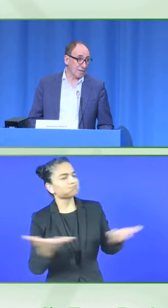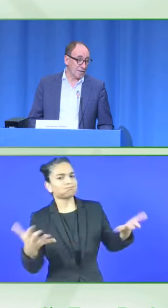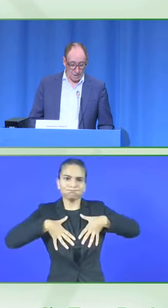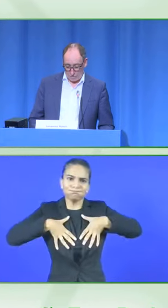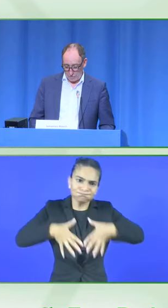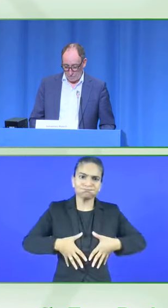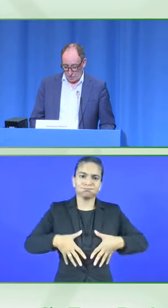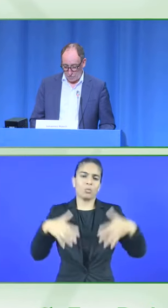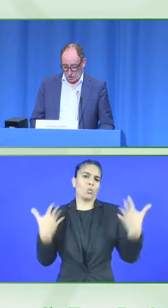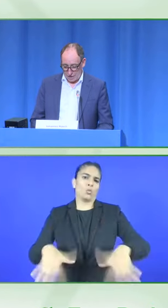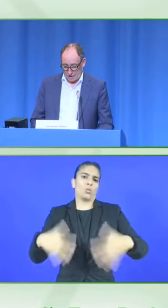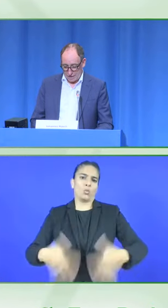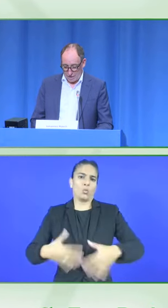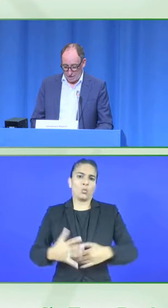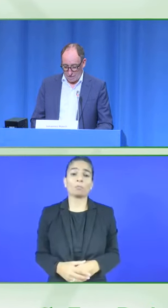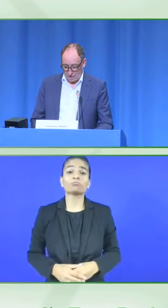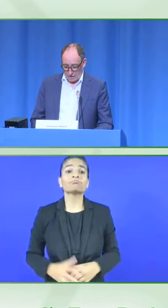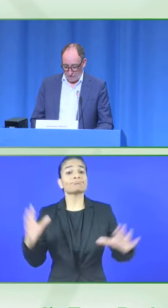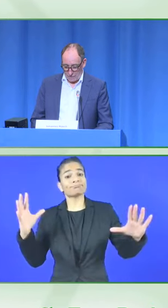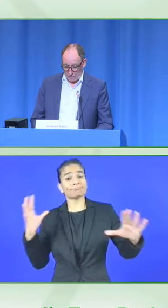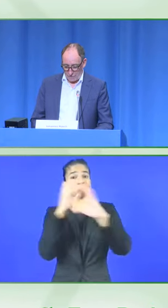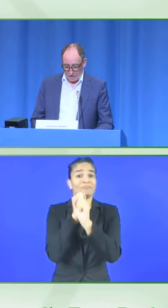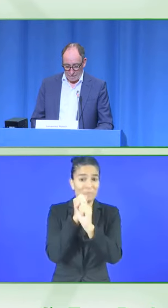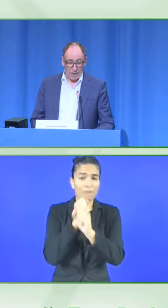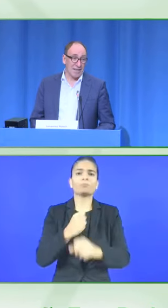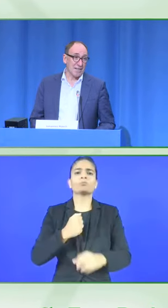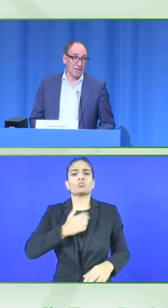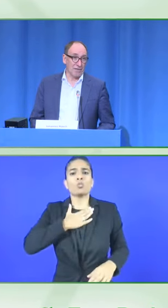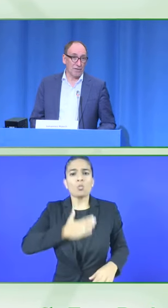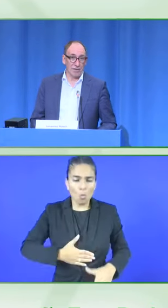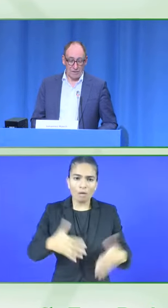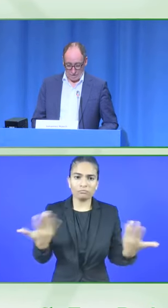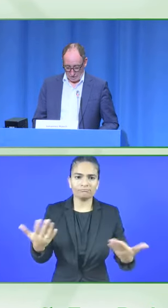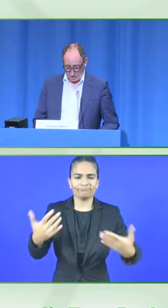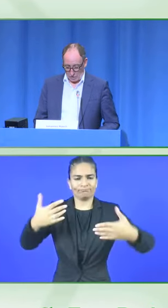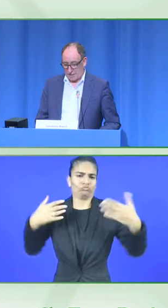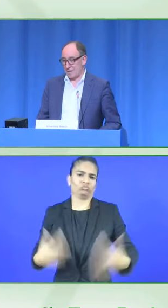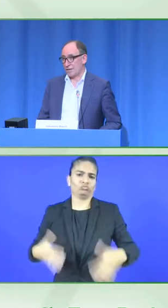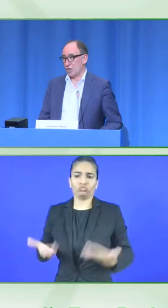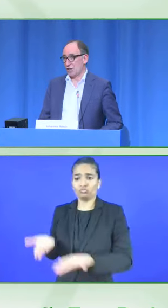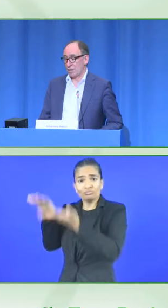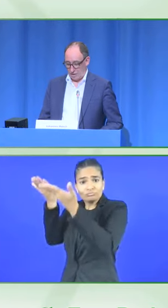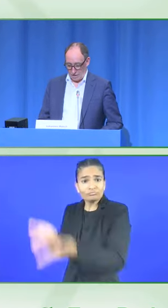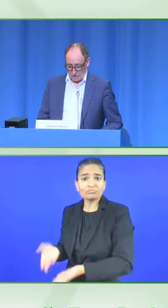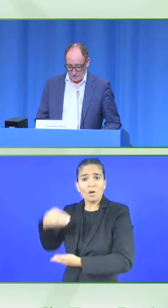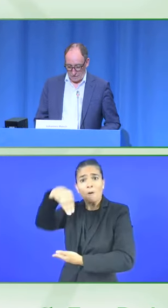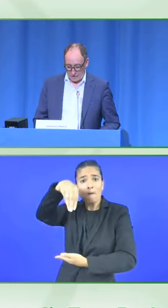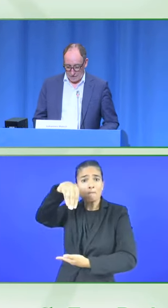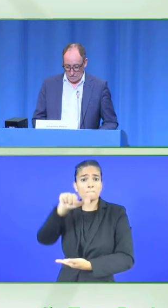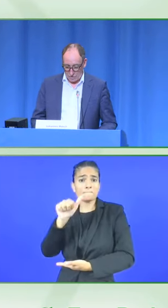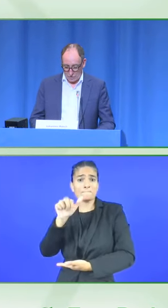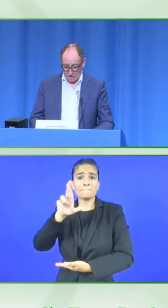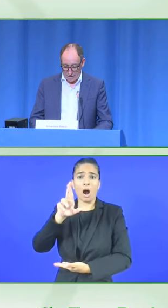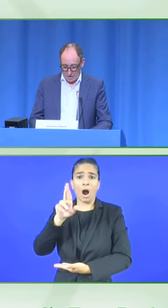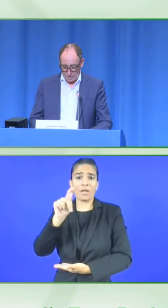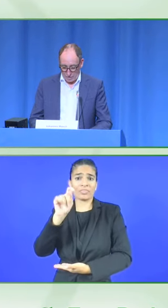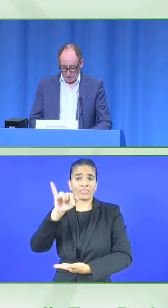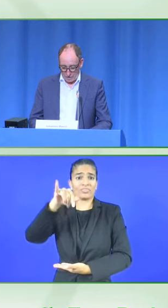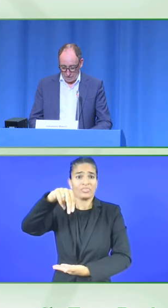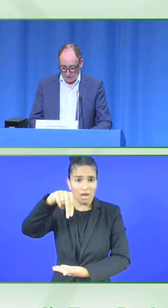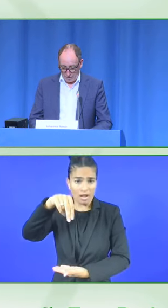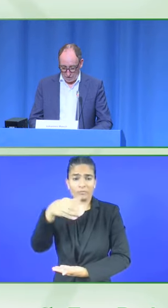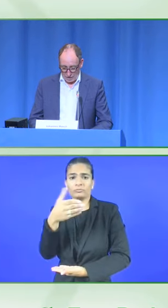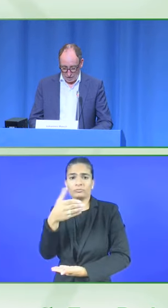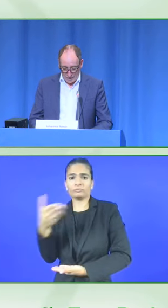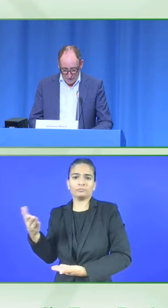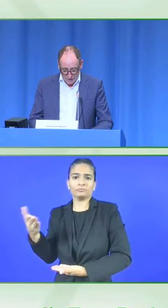entire Zero Project team for the impressive organization of this conference. I hope